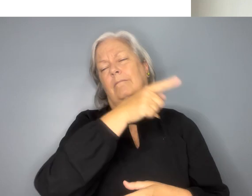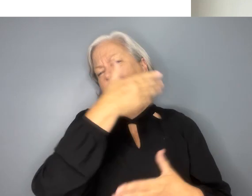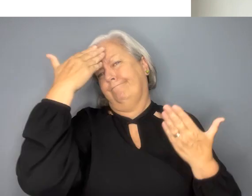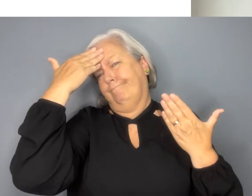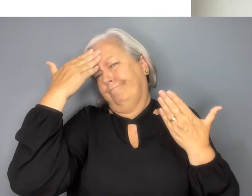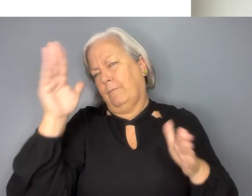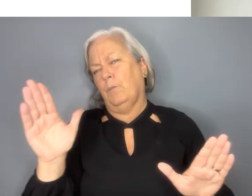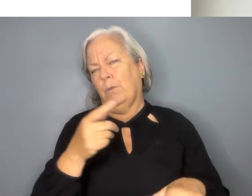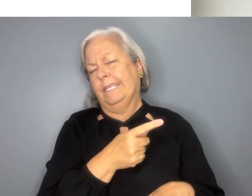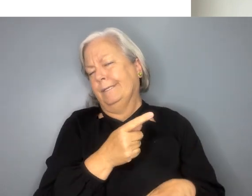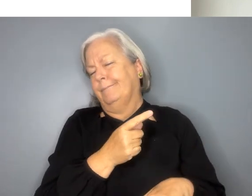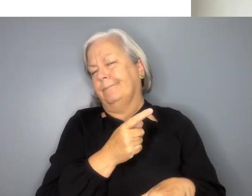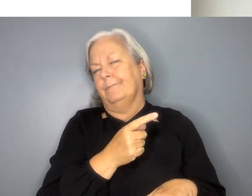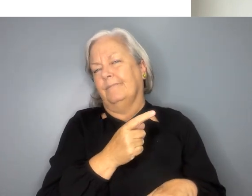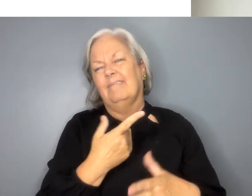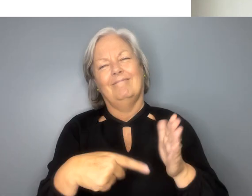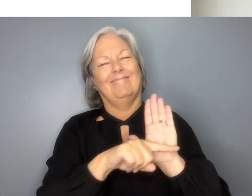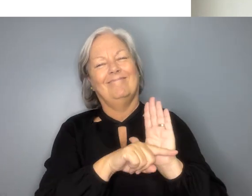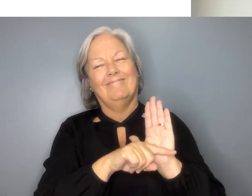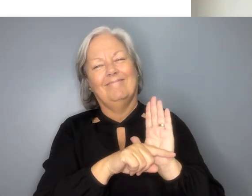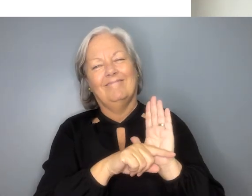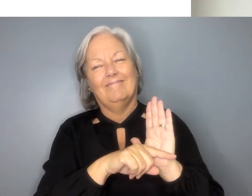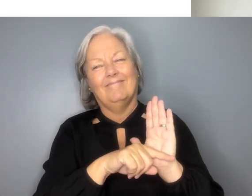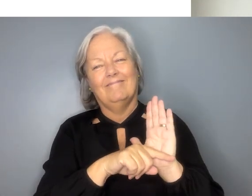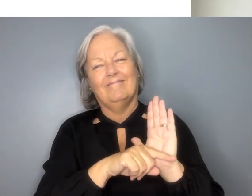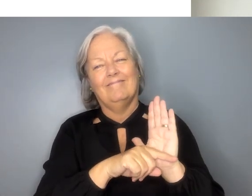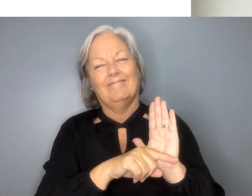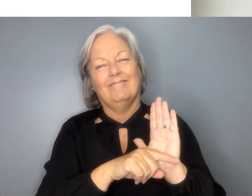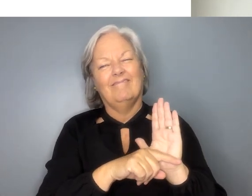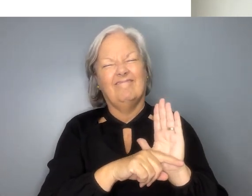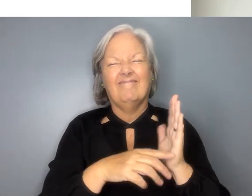they're autistic, they don't know. And I think there's